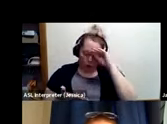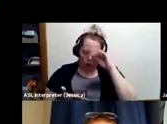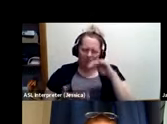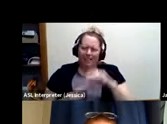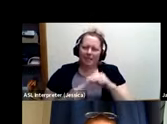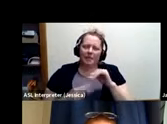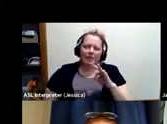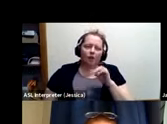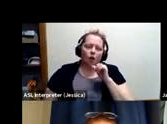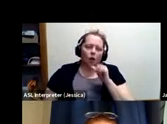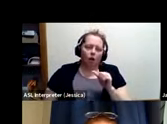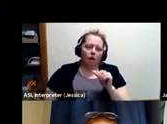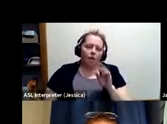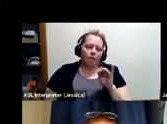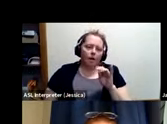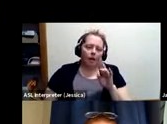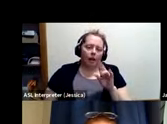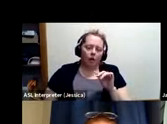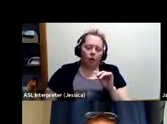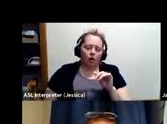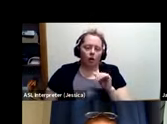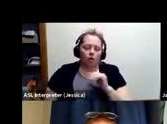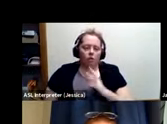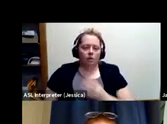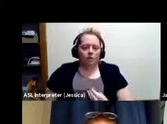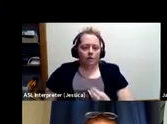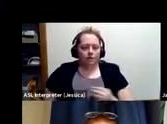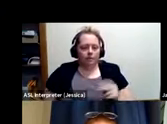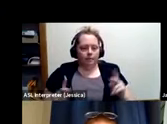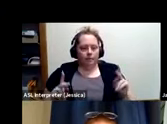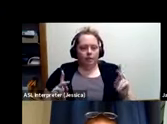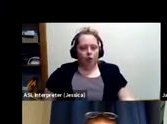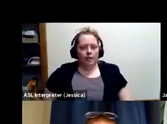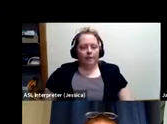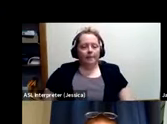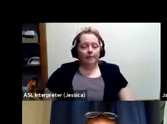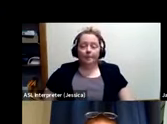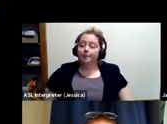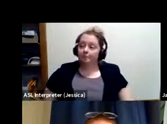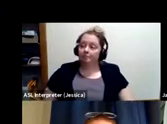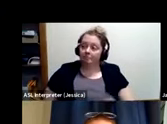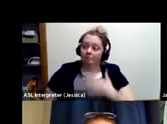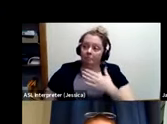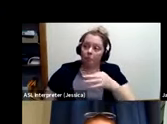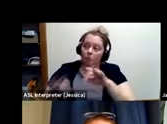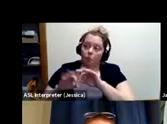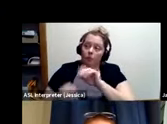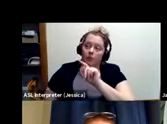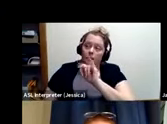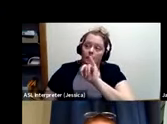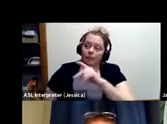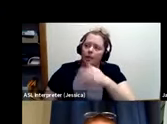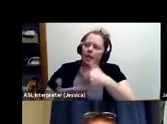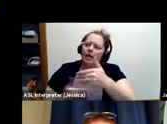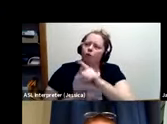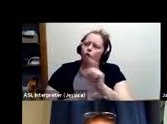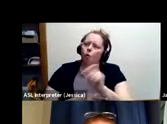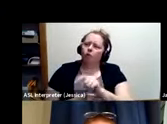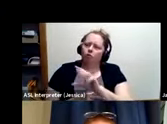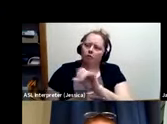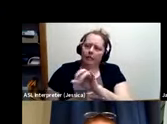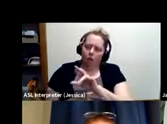add. Yeah, those are really important tips. And this next question is coming to you as well, Ciora. We